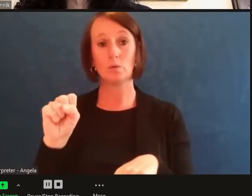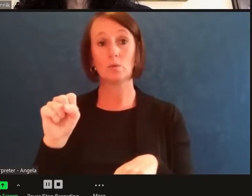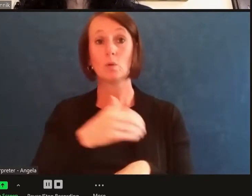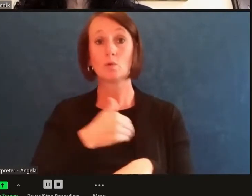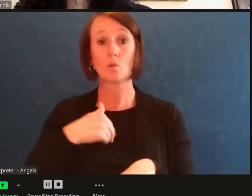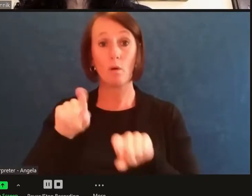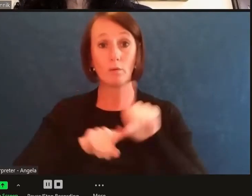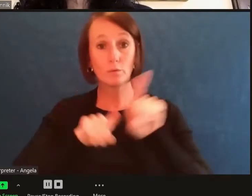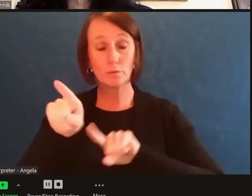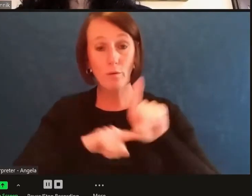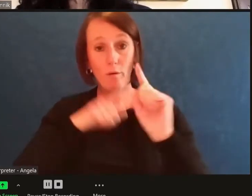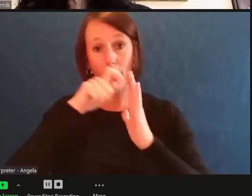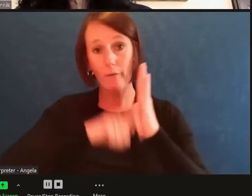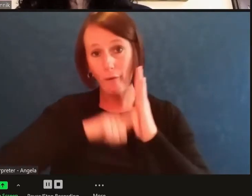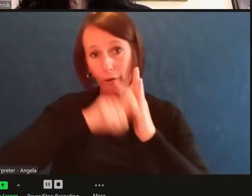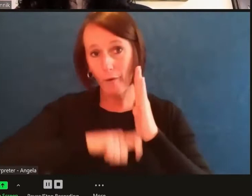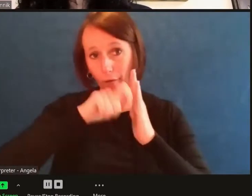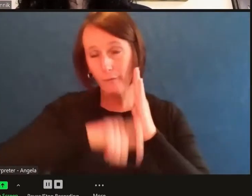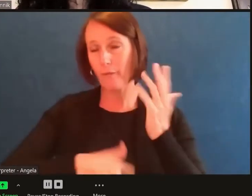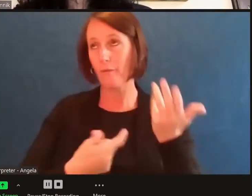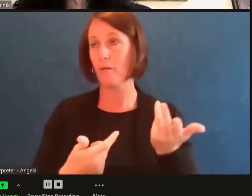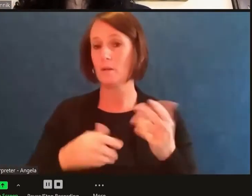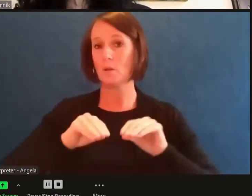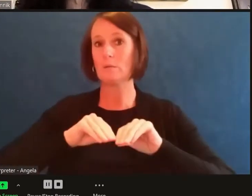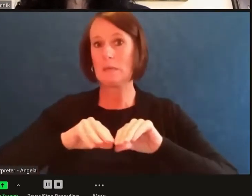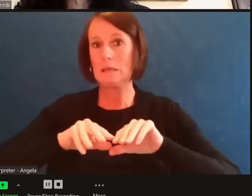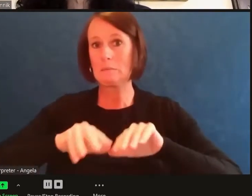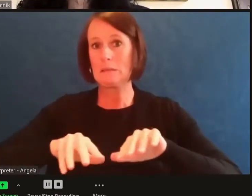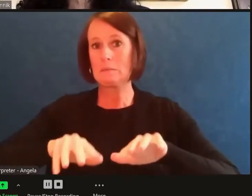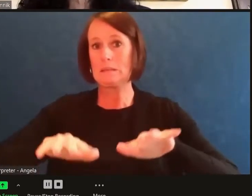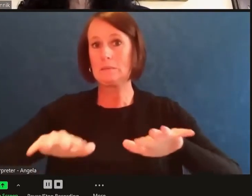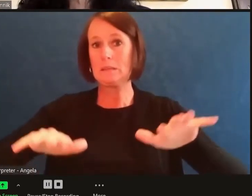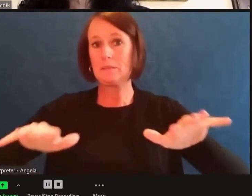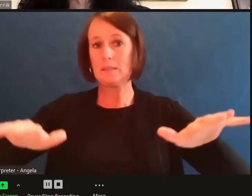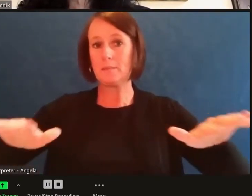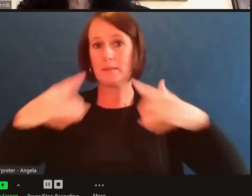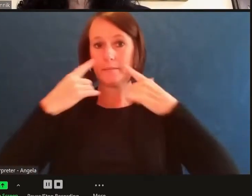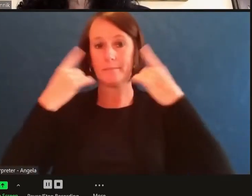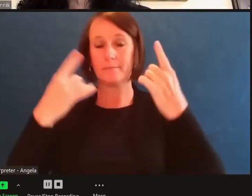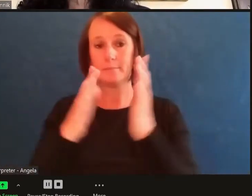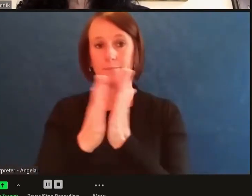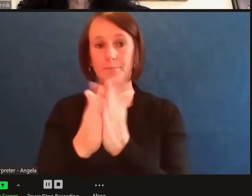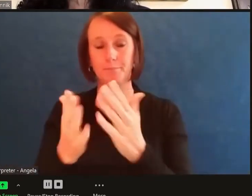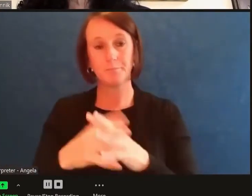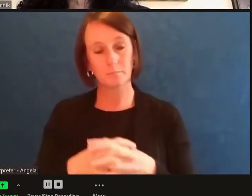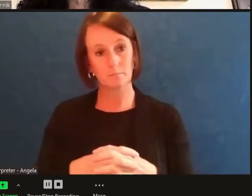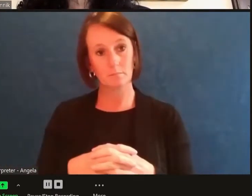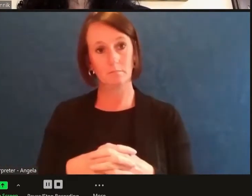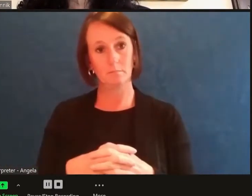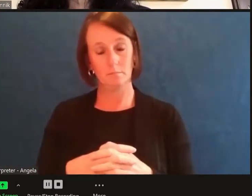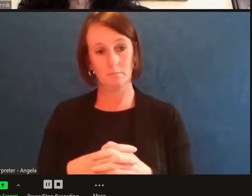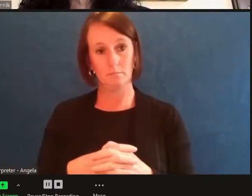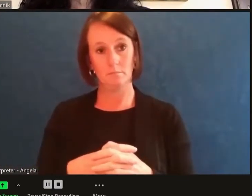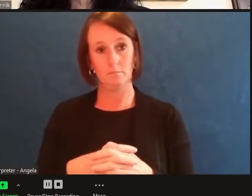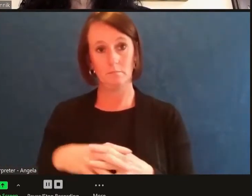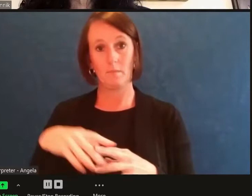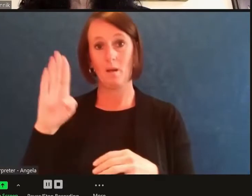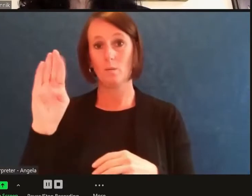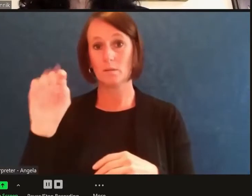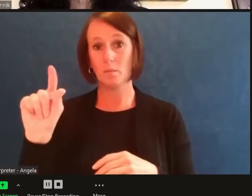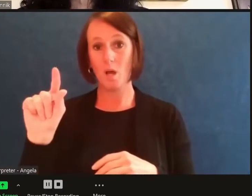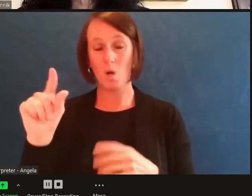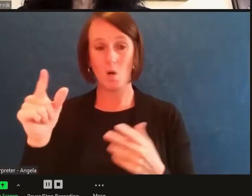article about it. Quill Inquirer did an article. It was a featured book on a blog site, one of the